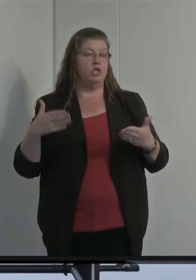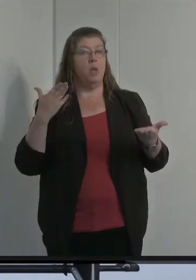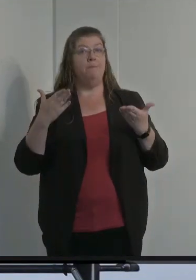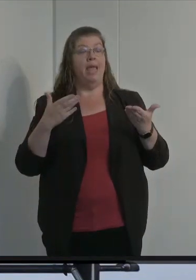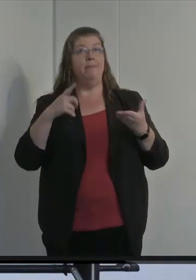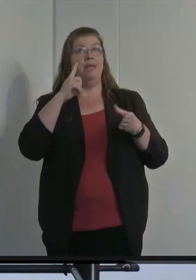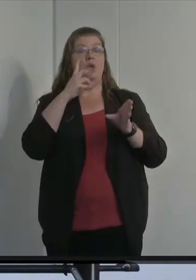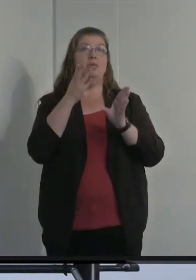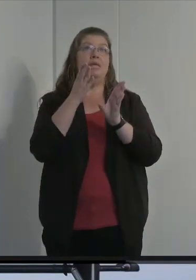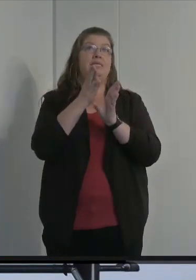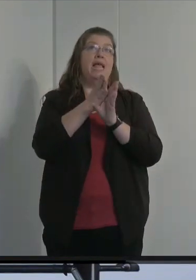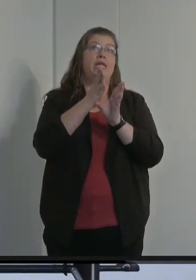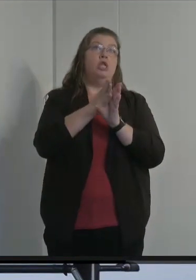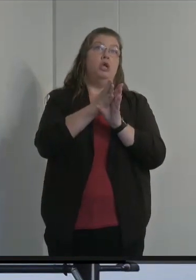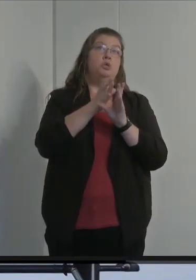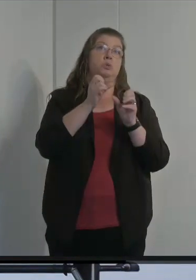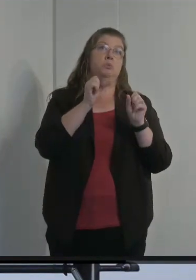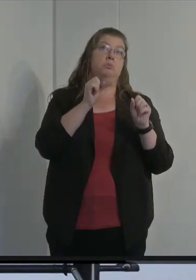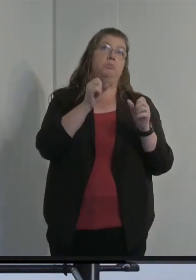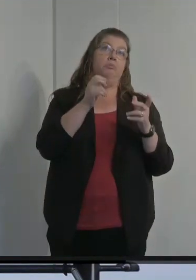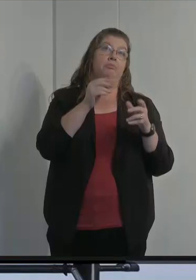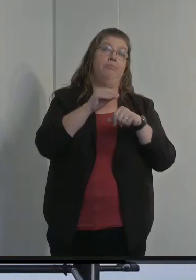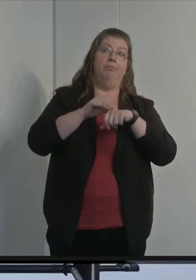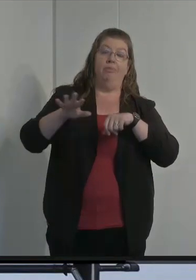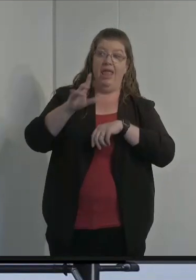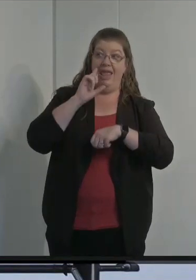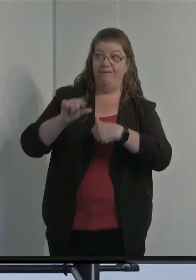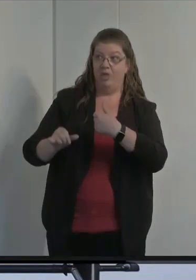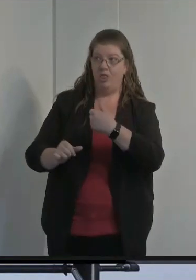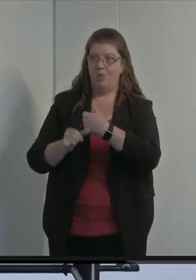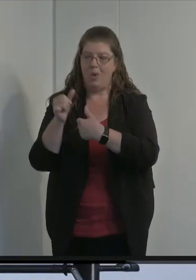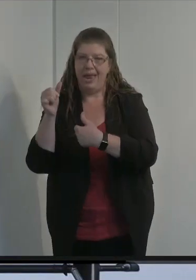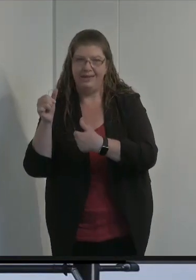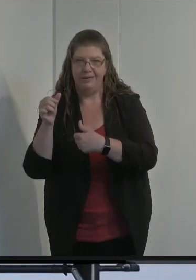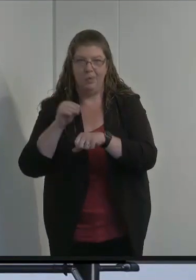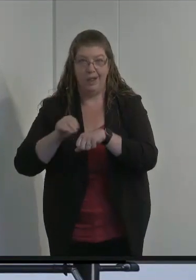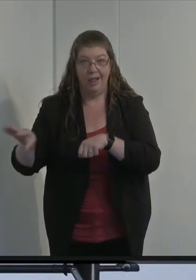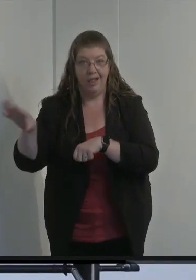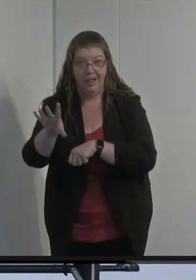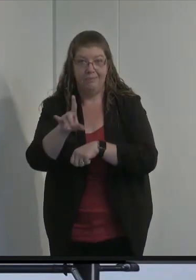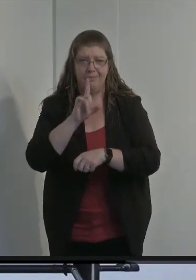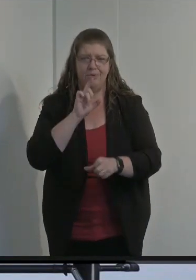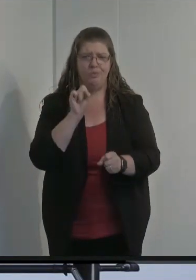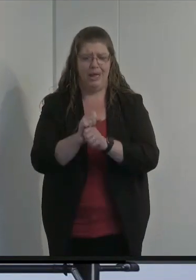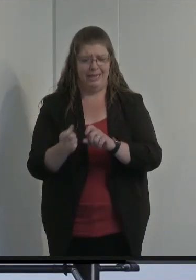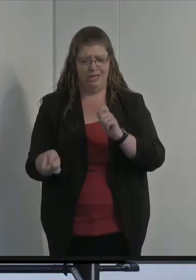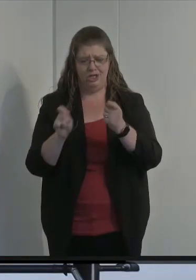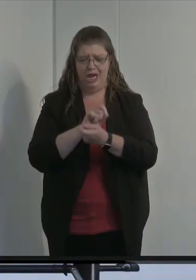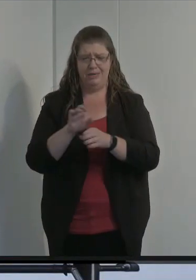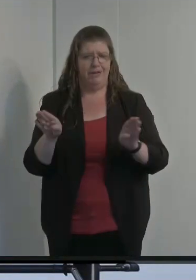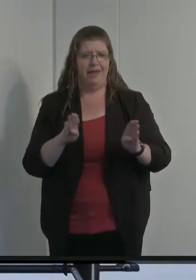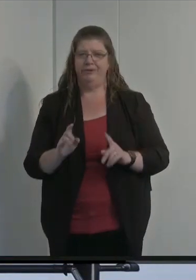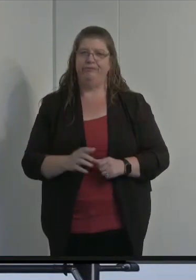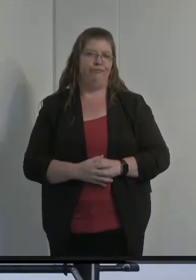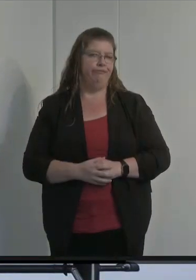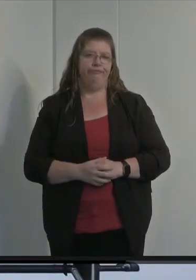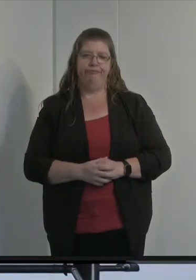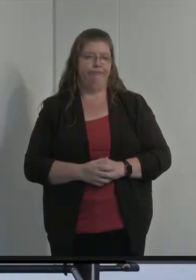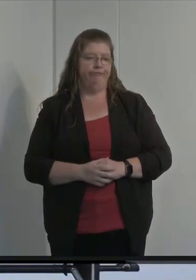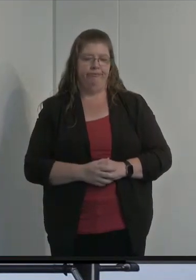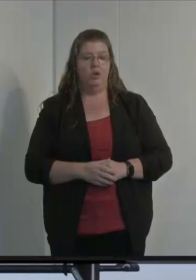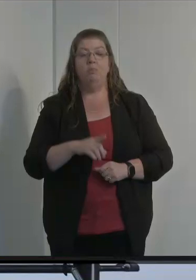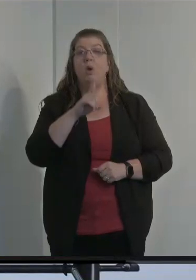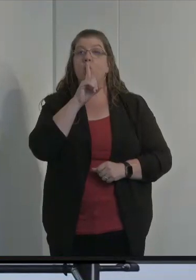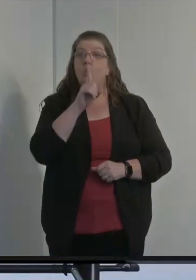to making that threat, but as a practical matter, I don't think it truly is changing behavior. What will change behavior and